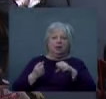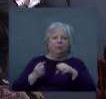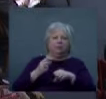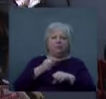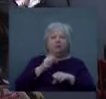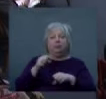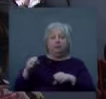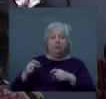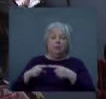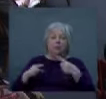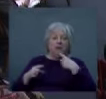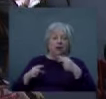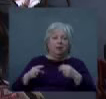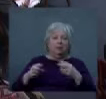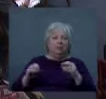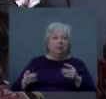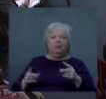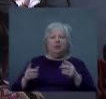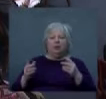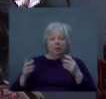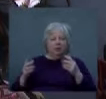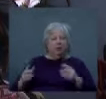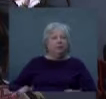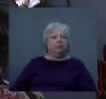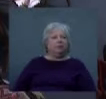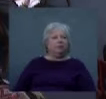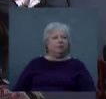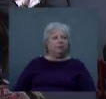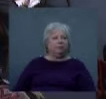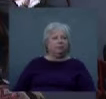please say nay. Motion passes.